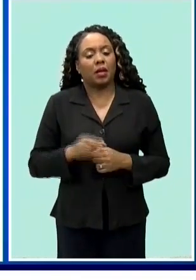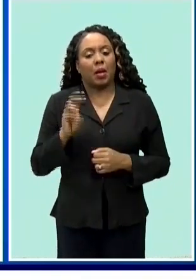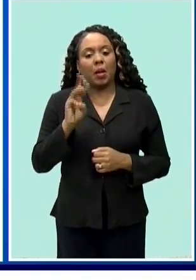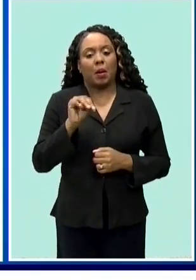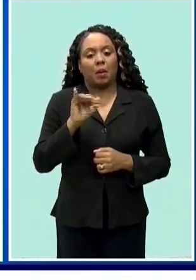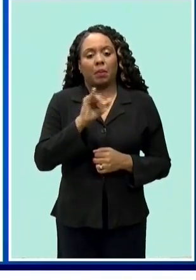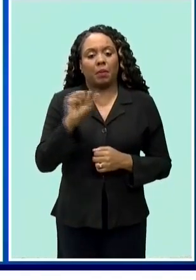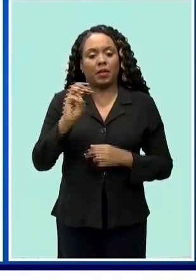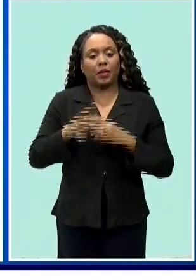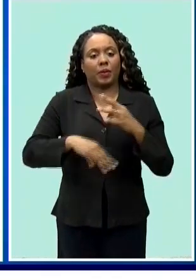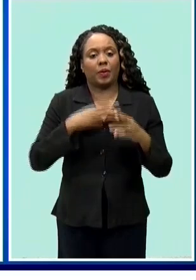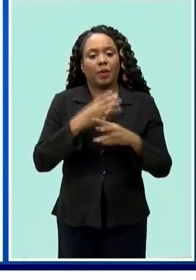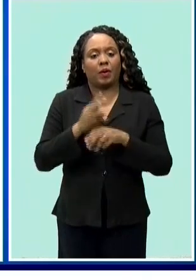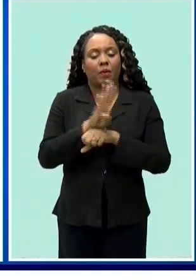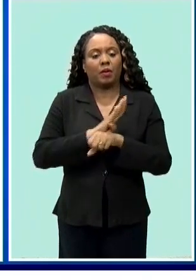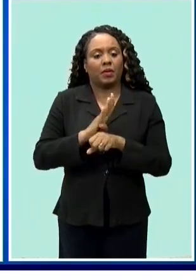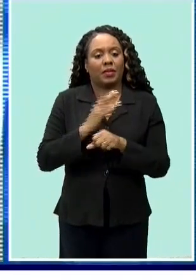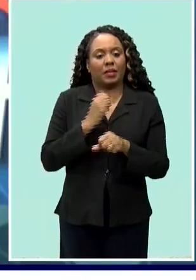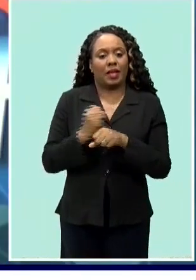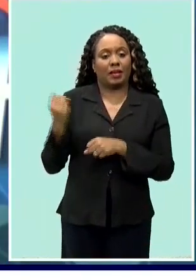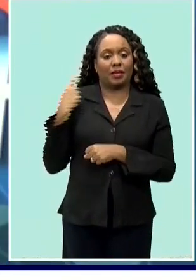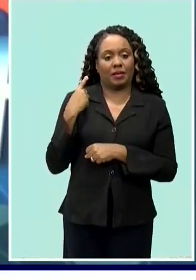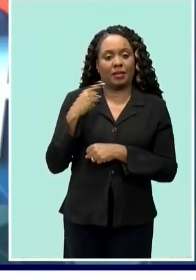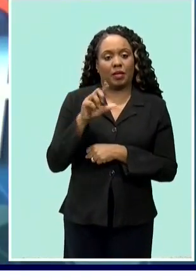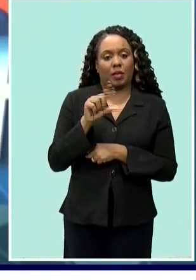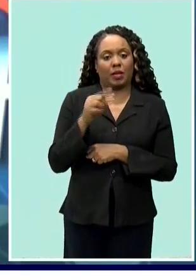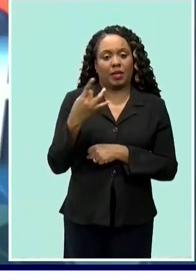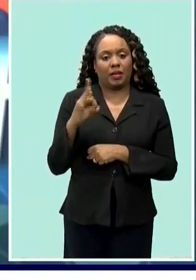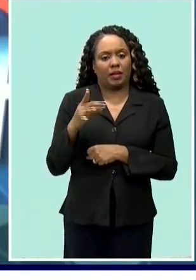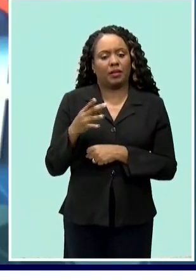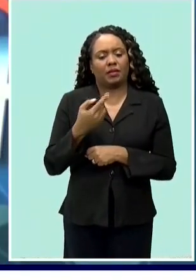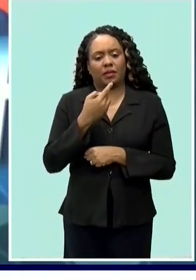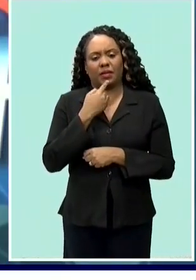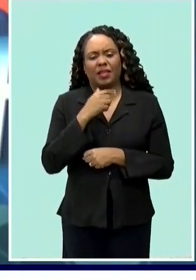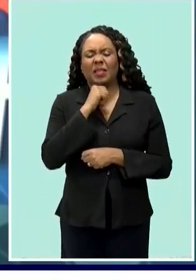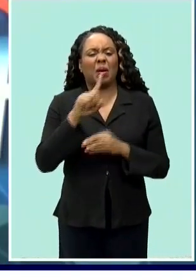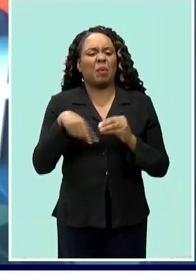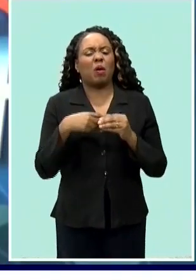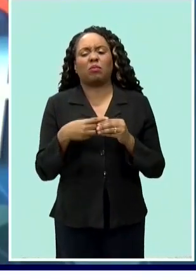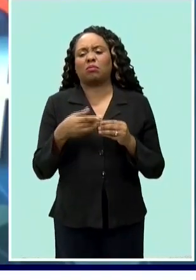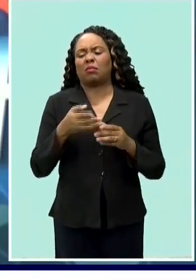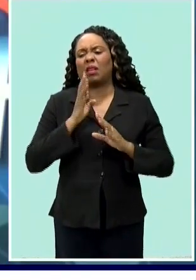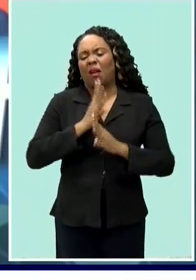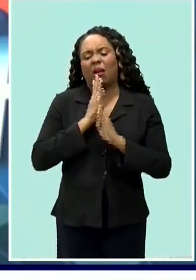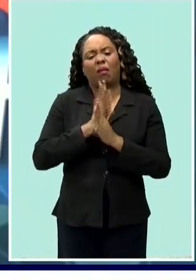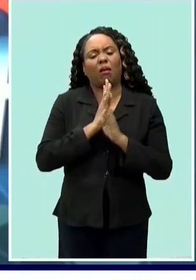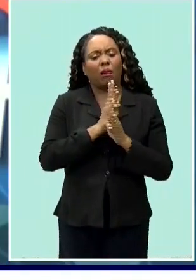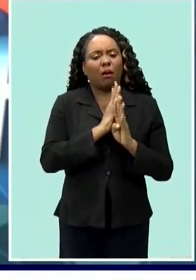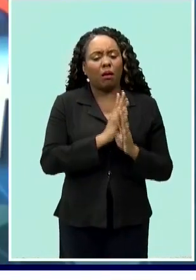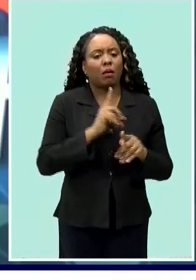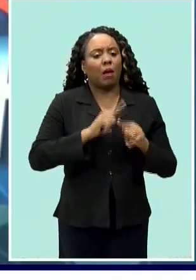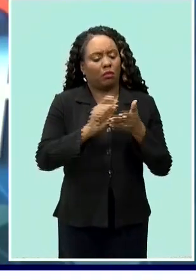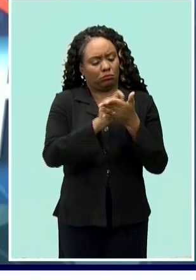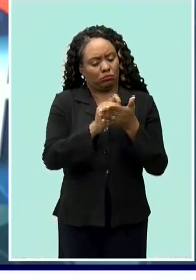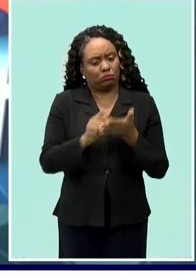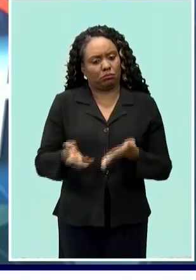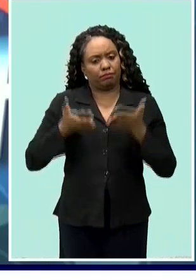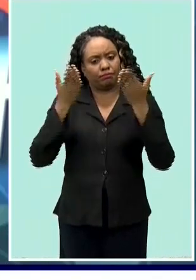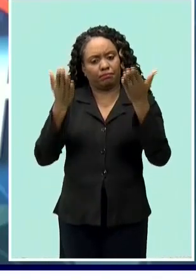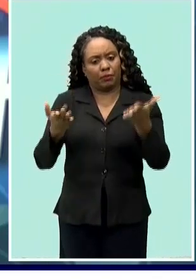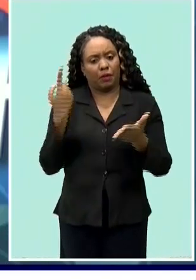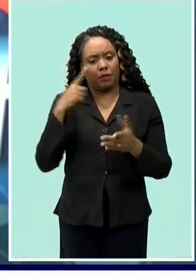Miss World Barbados 2018, Ashley Lashley, explained the event is not a talk shop as the proposals will be compiled and submitted